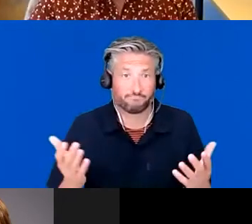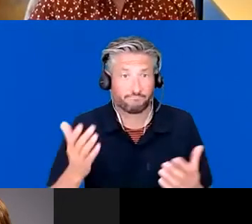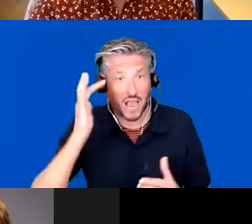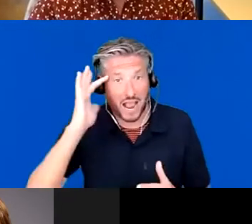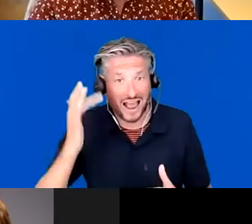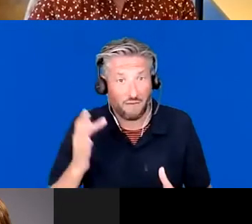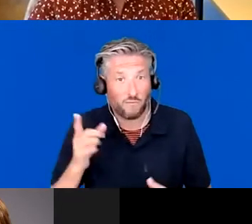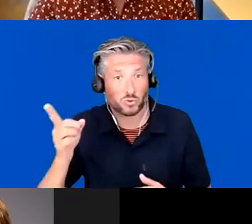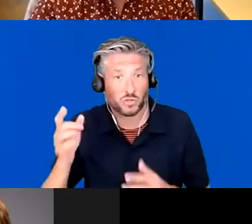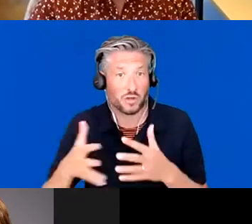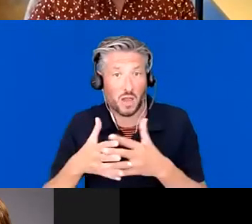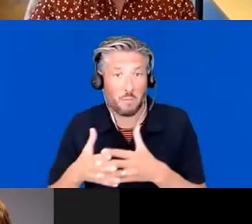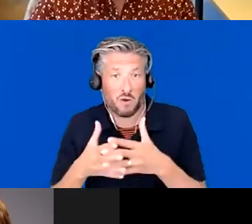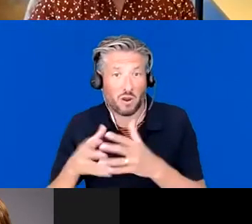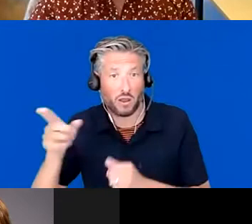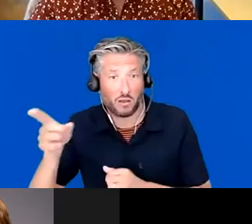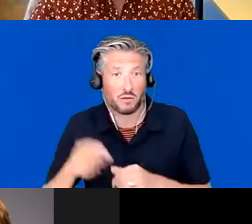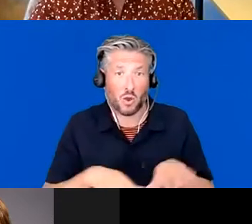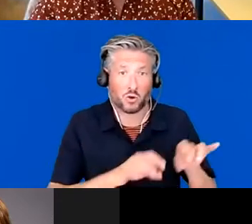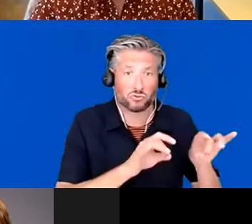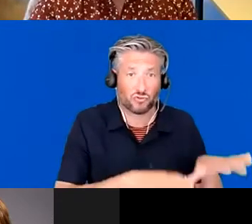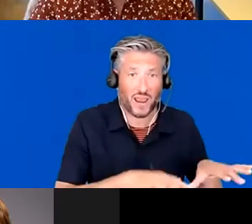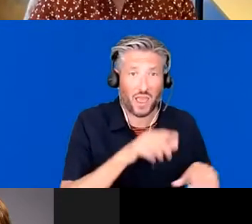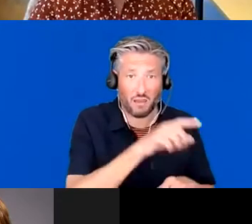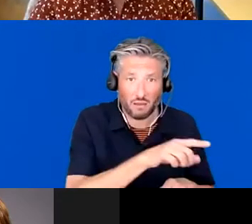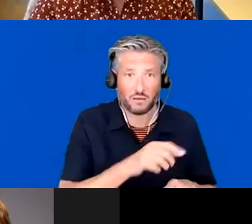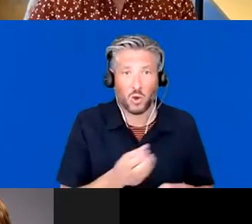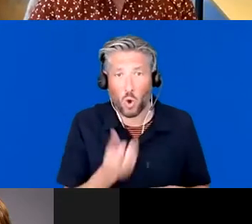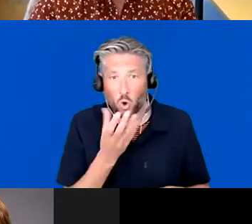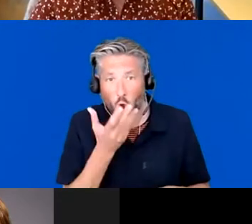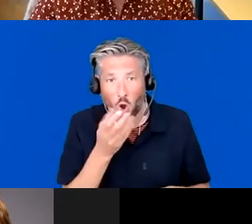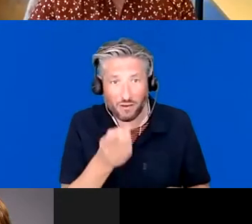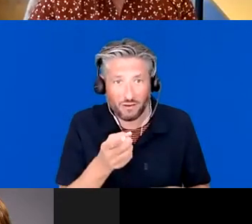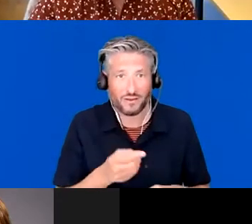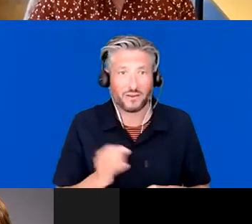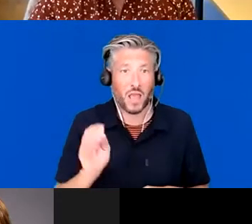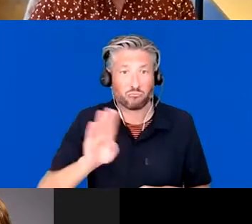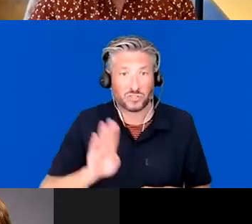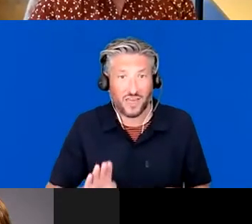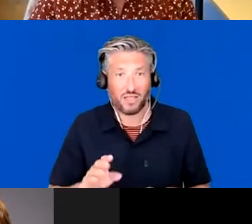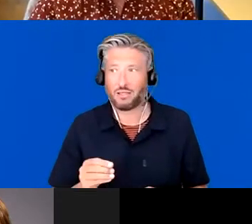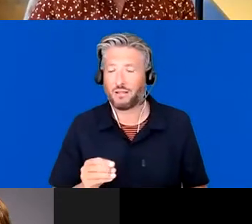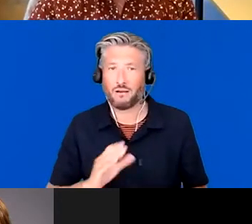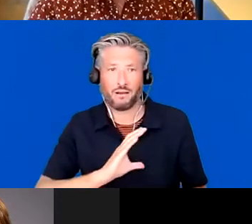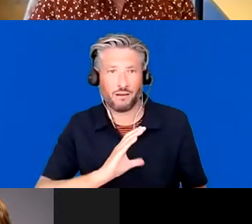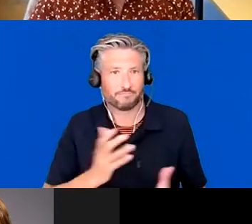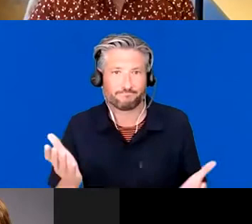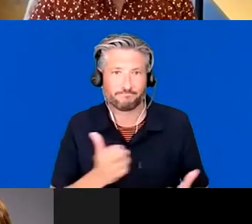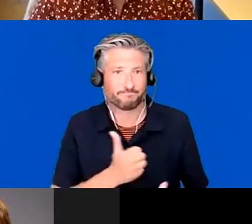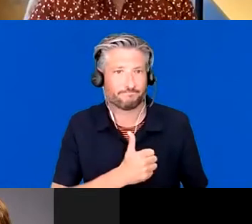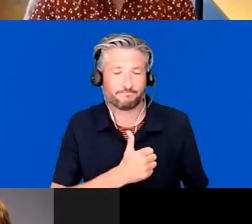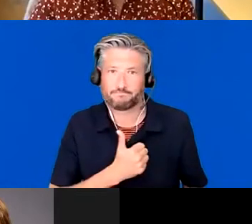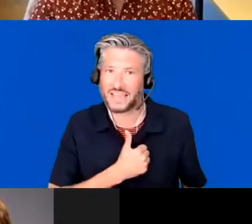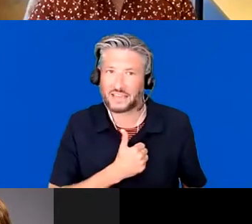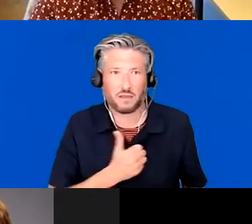of delegates from Hong Kong, China, lots in Europe, of course, Brazil, the United States, Canada, etc. So we